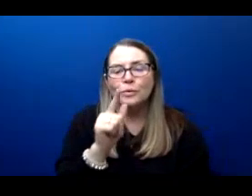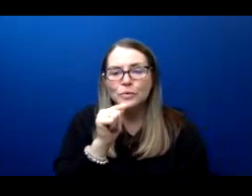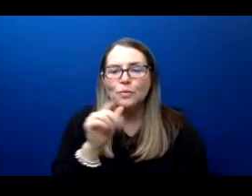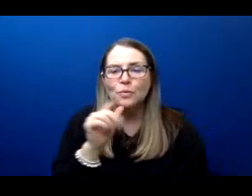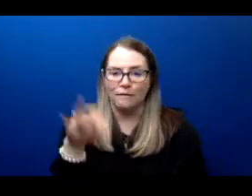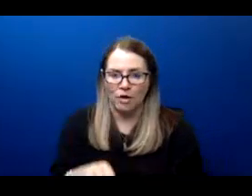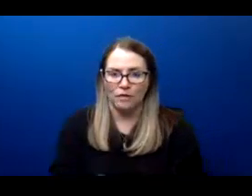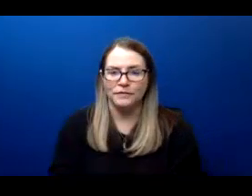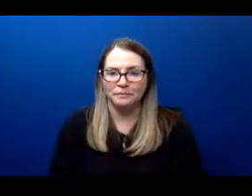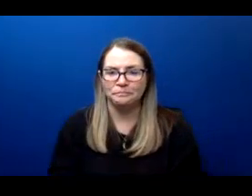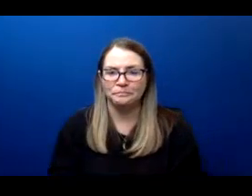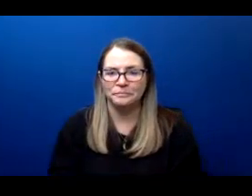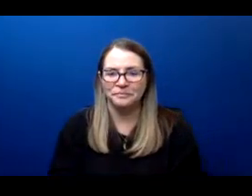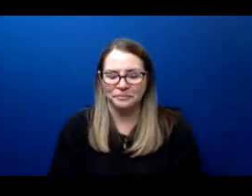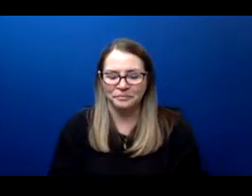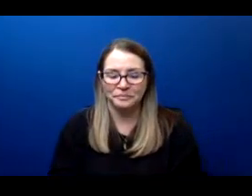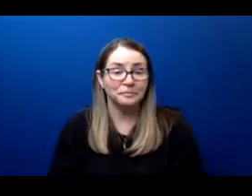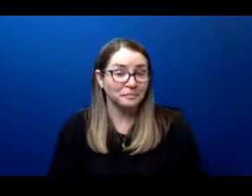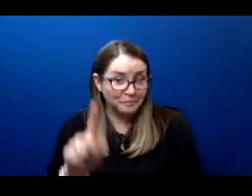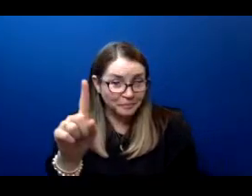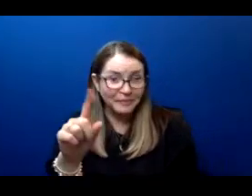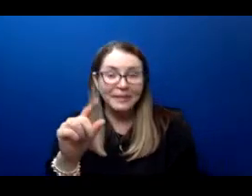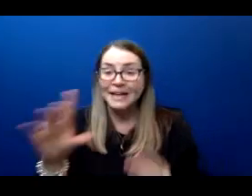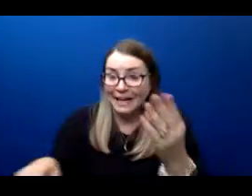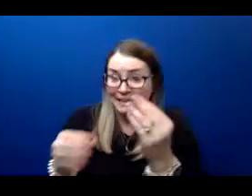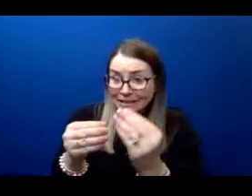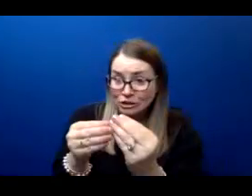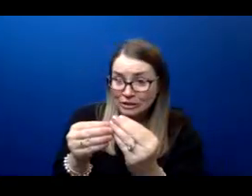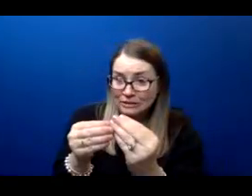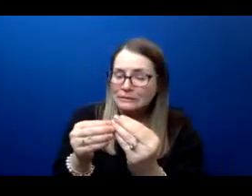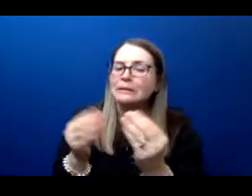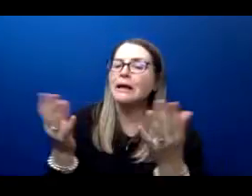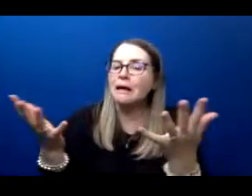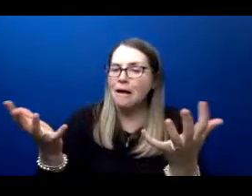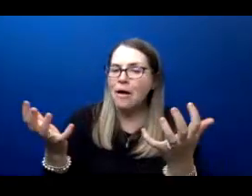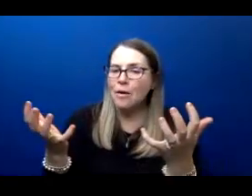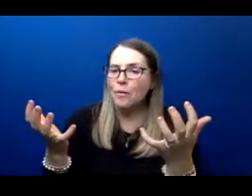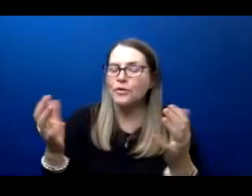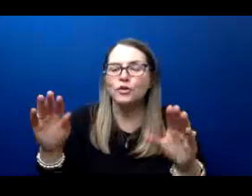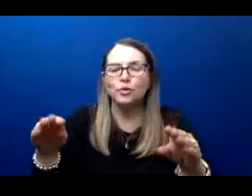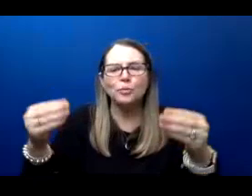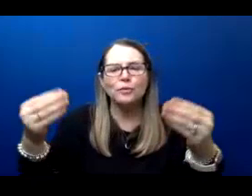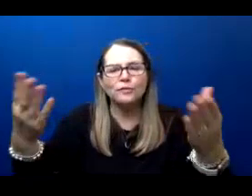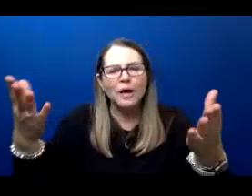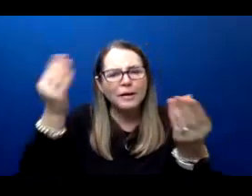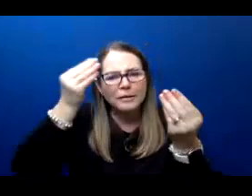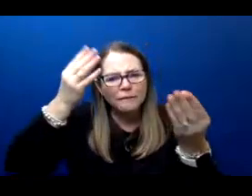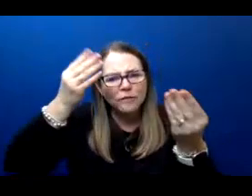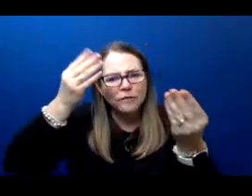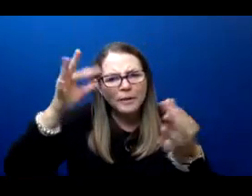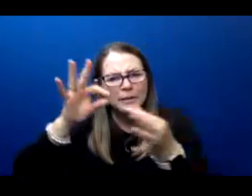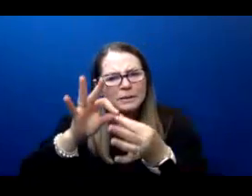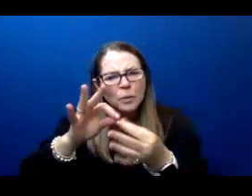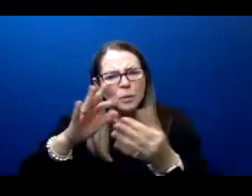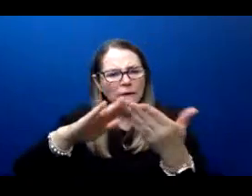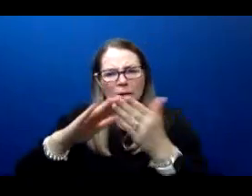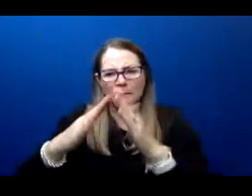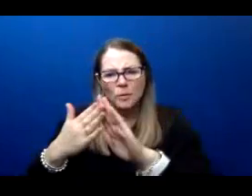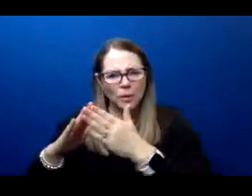there. Now, in addition to that, I wanted to provide a bit of an update on the community health